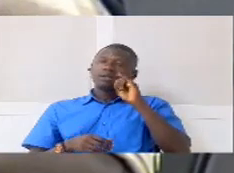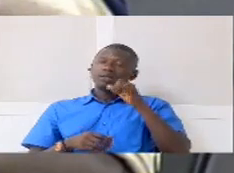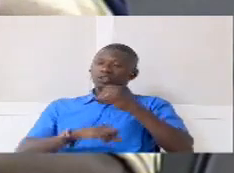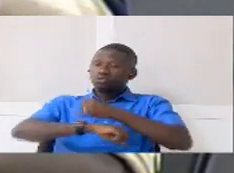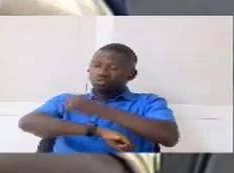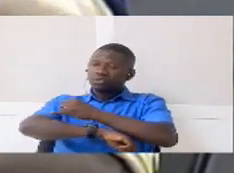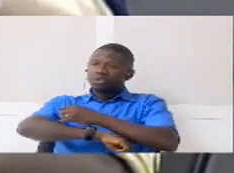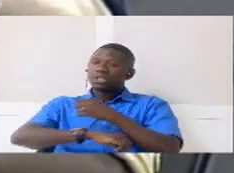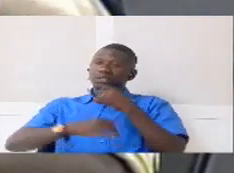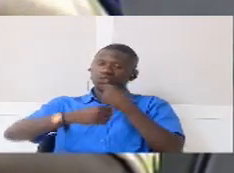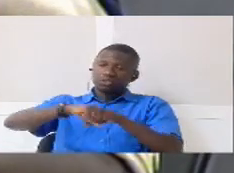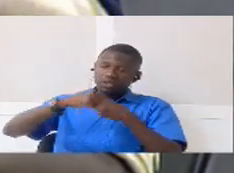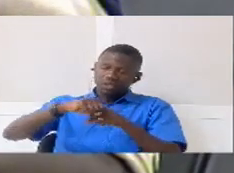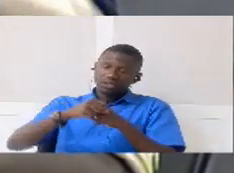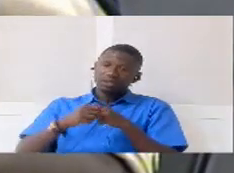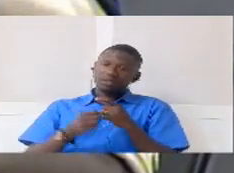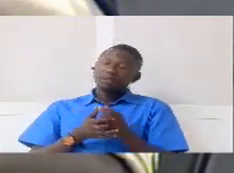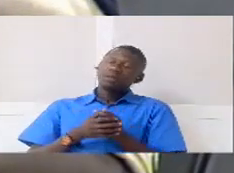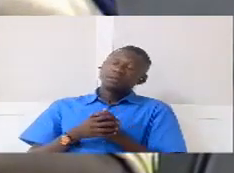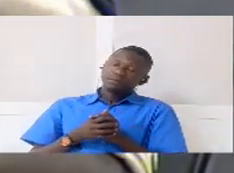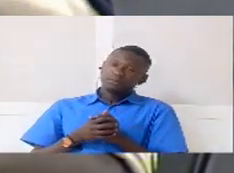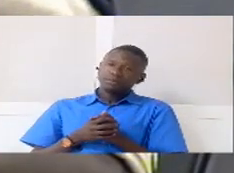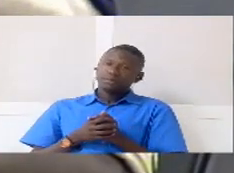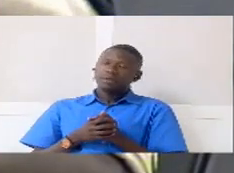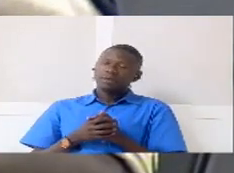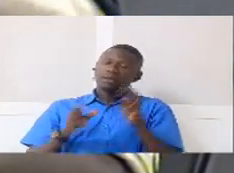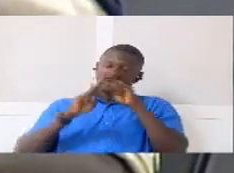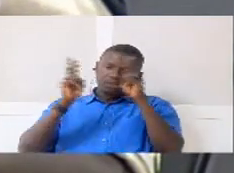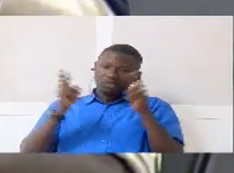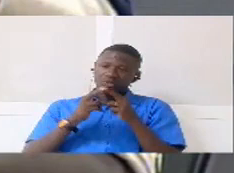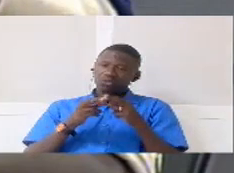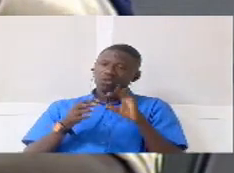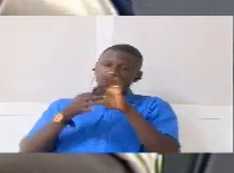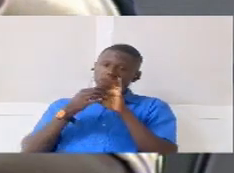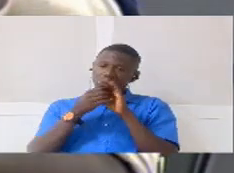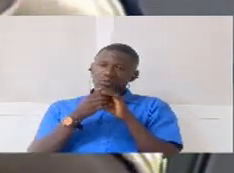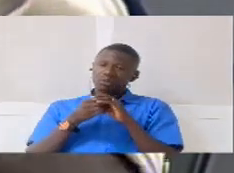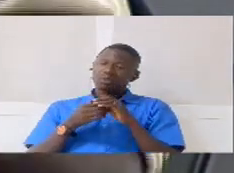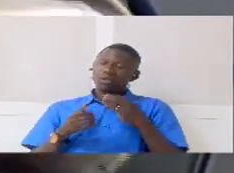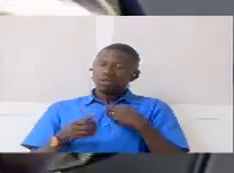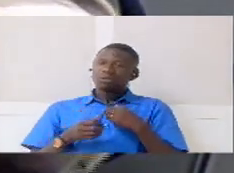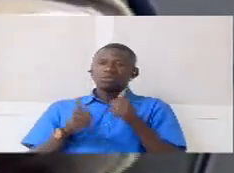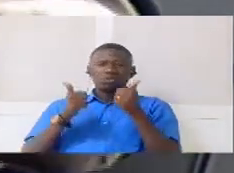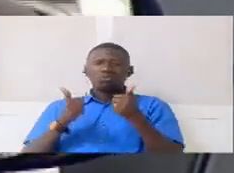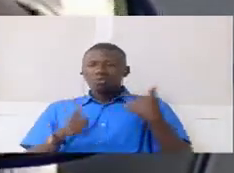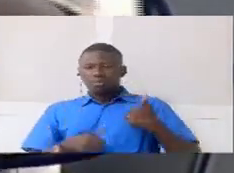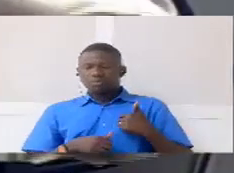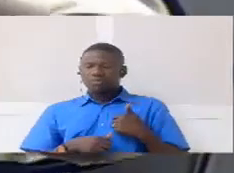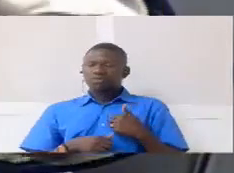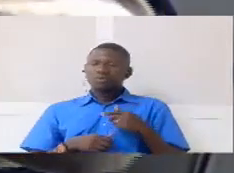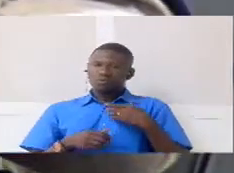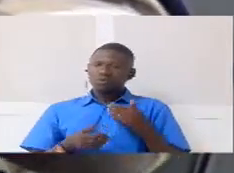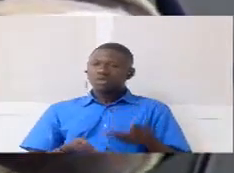well-wishers. And we were given assistance. The guard room was turned